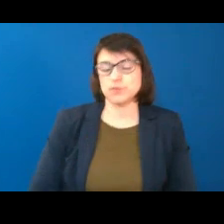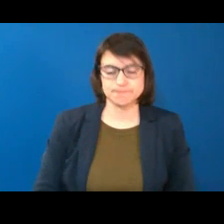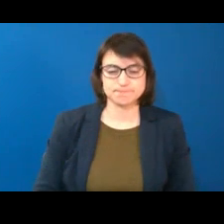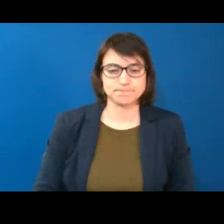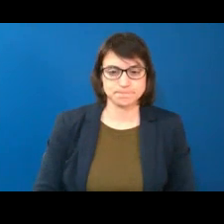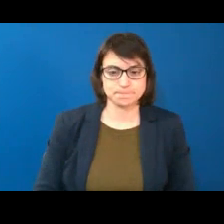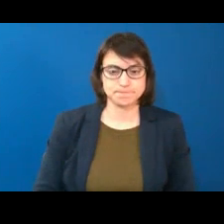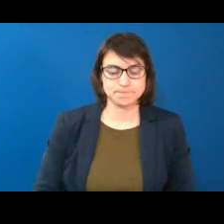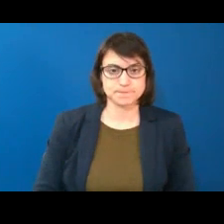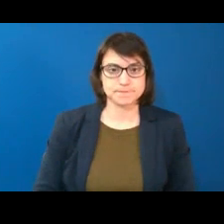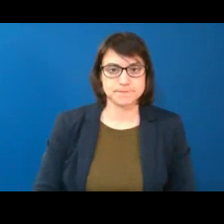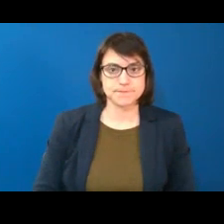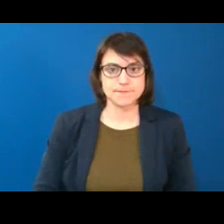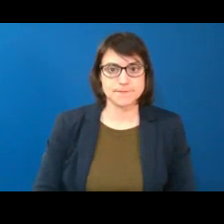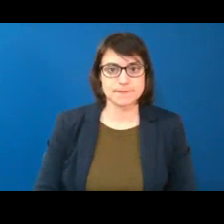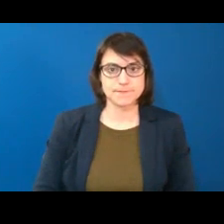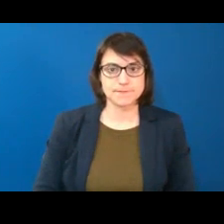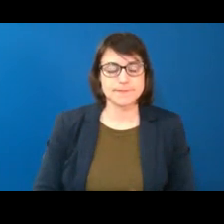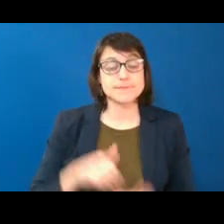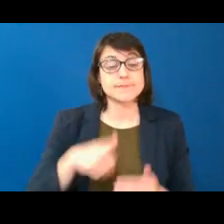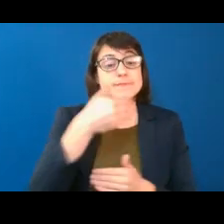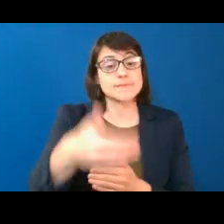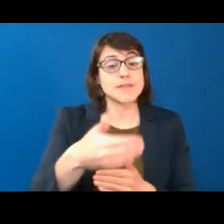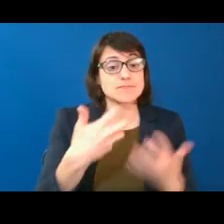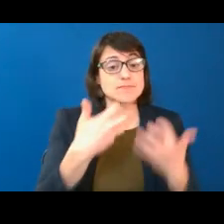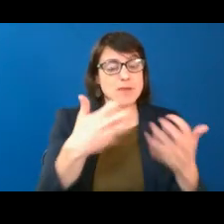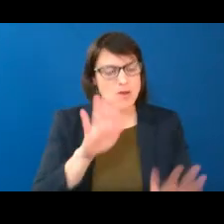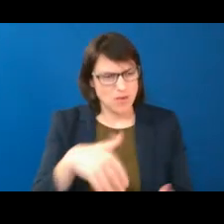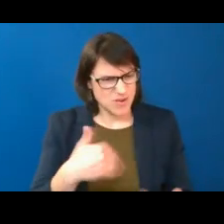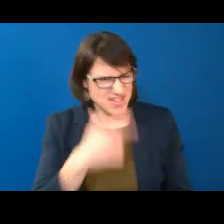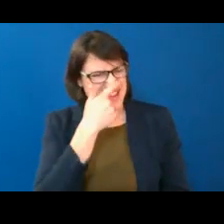A really interesting project and a shocking amount of waste coming